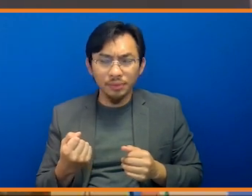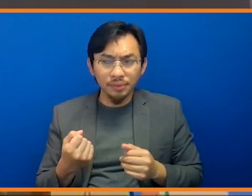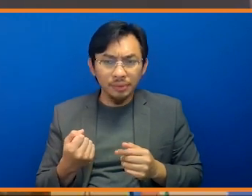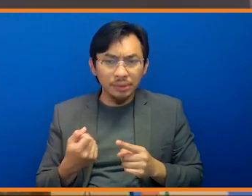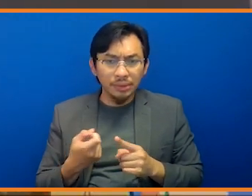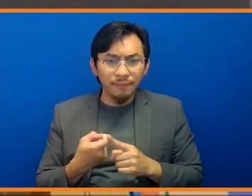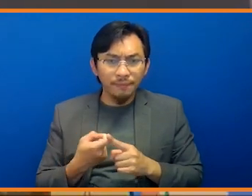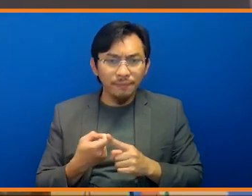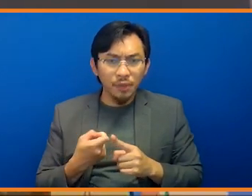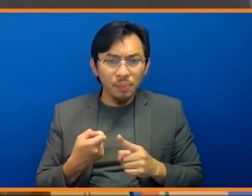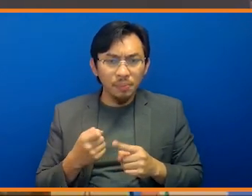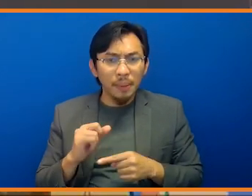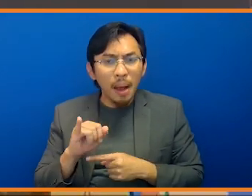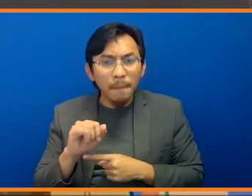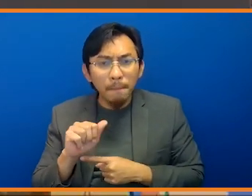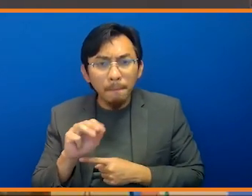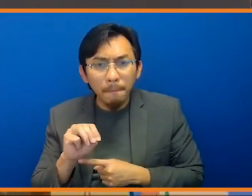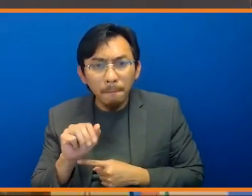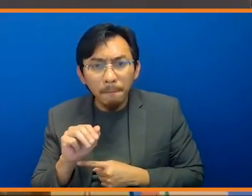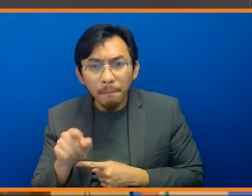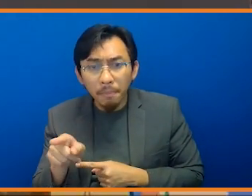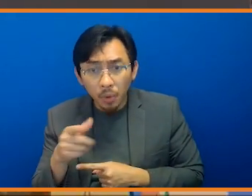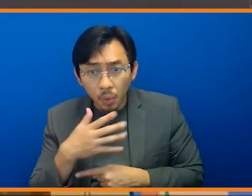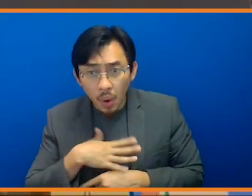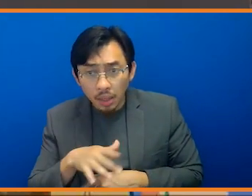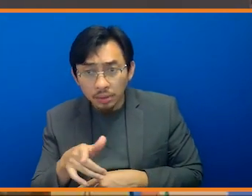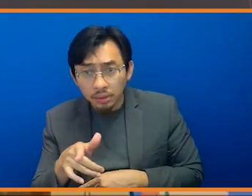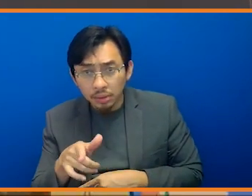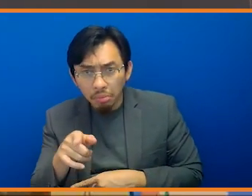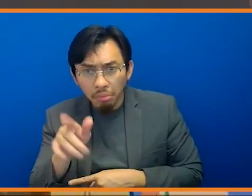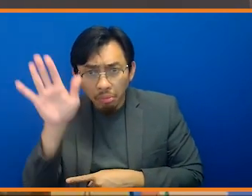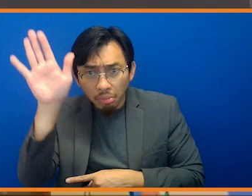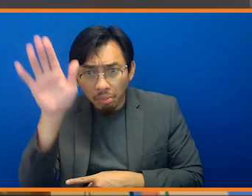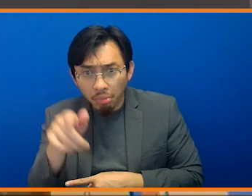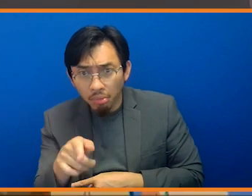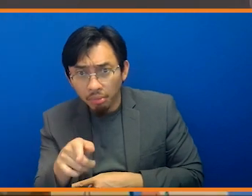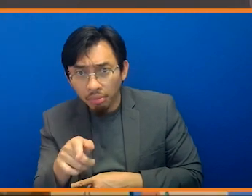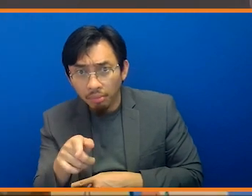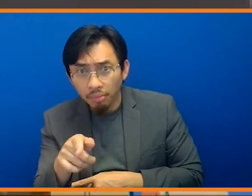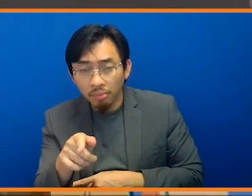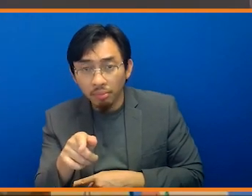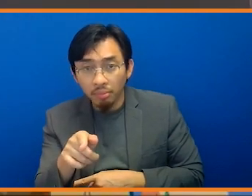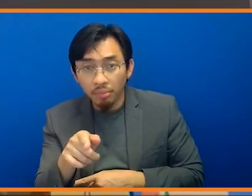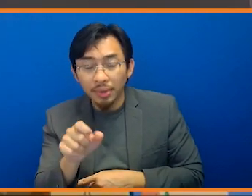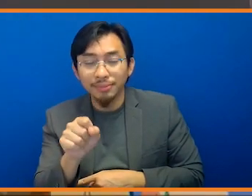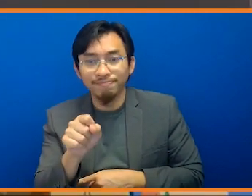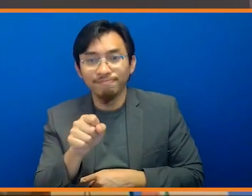from here. Imam, do you want, because your right hand here? Yeah, please.